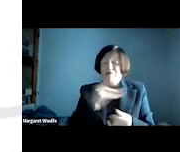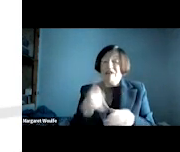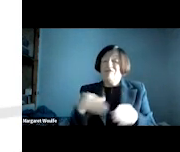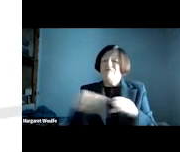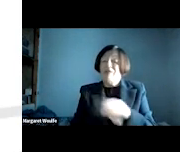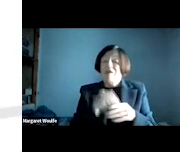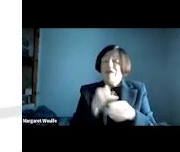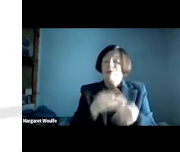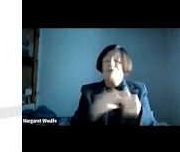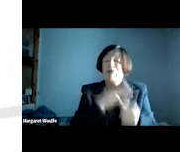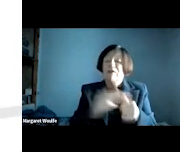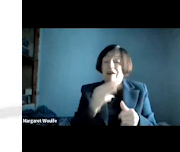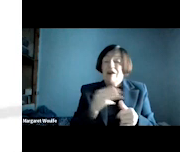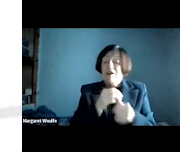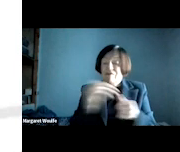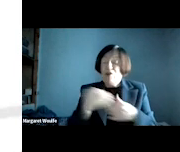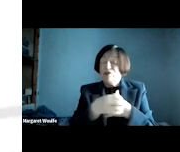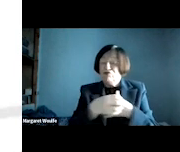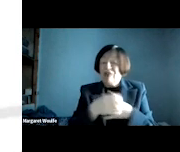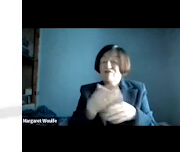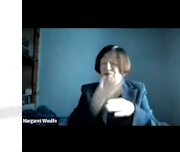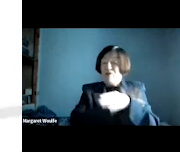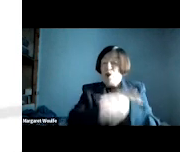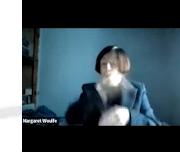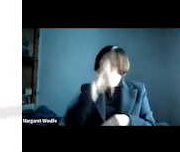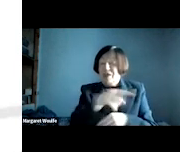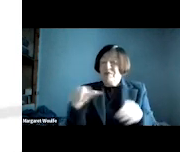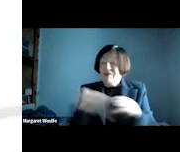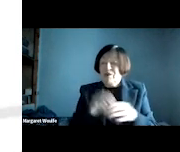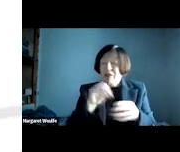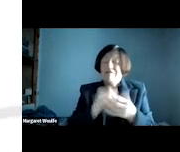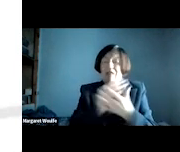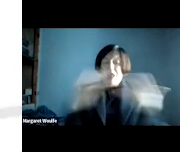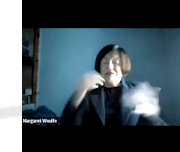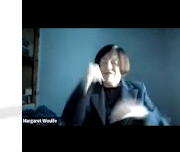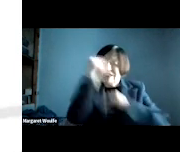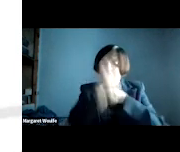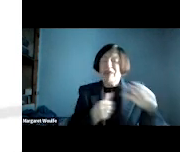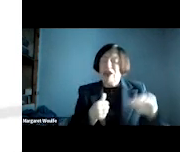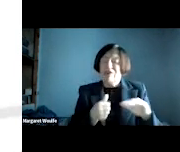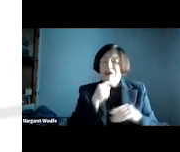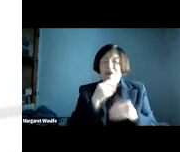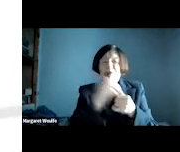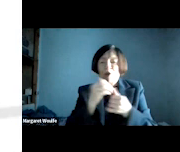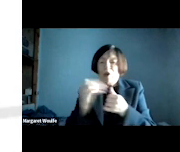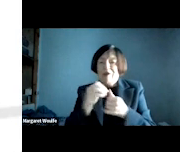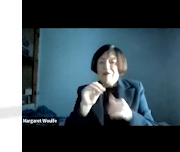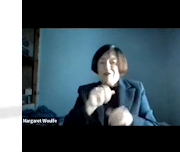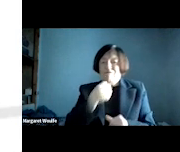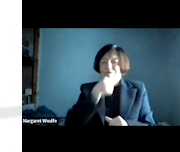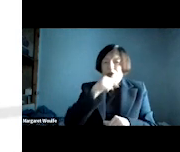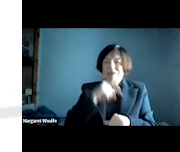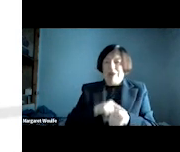in the preparation of previous drafts. And hopefully they'll be involved and they'll have lots of experience. But for others who maybe it's their first